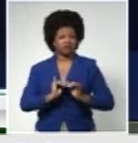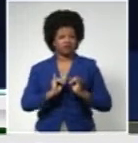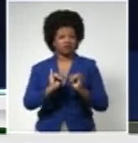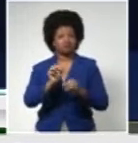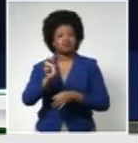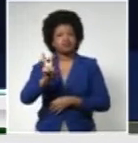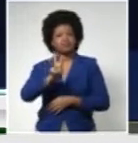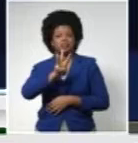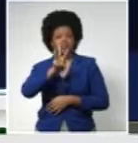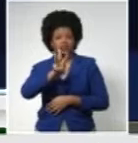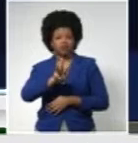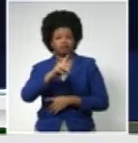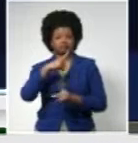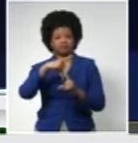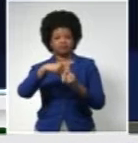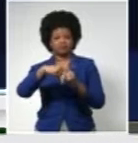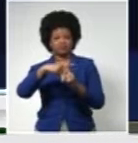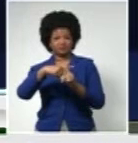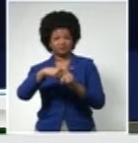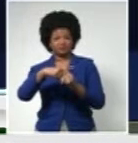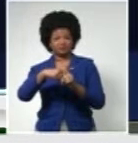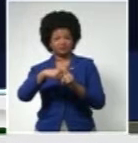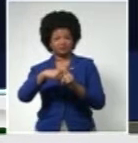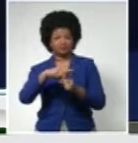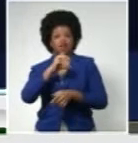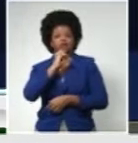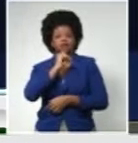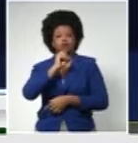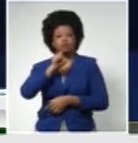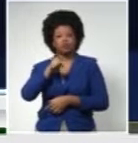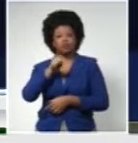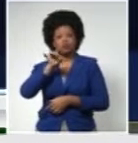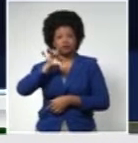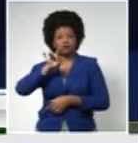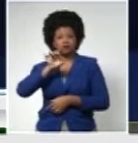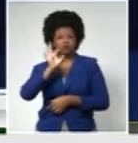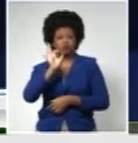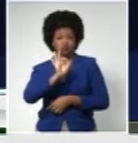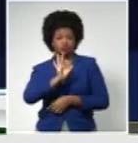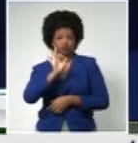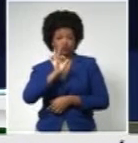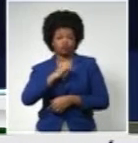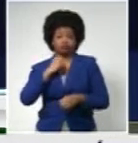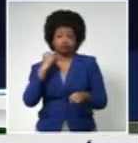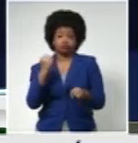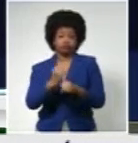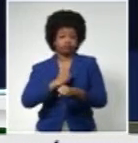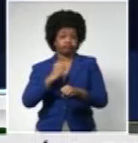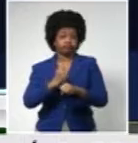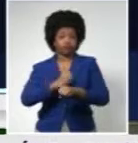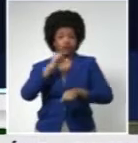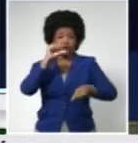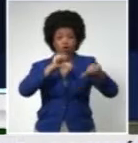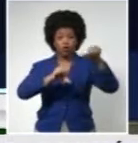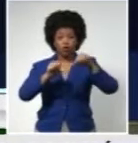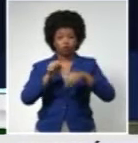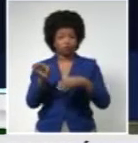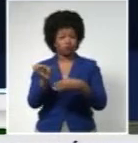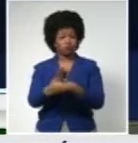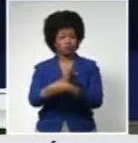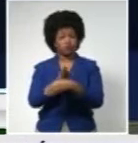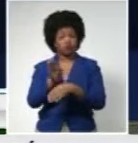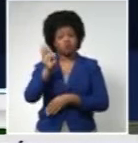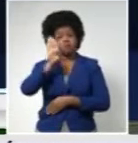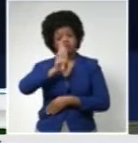0.15%. In the Pedro Curie Tropical Medicine Institute laboratory,